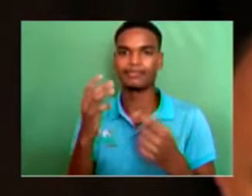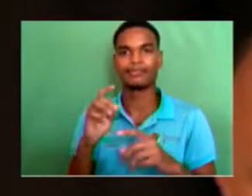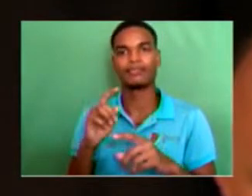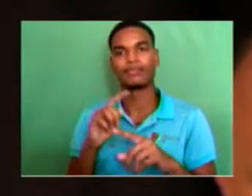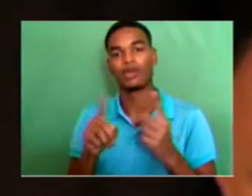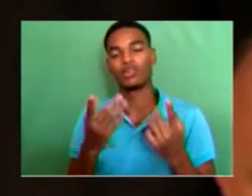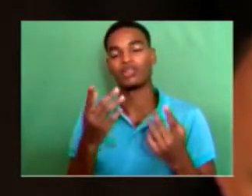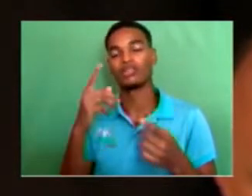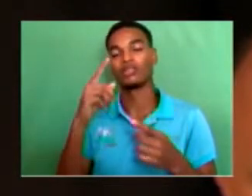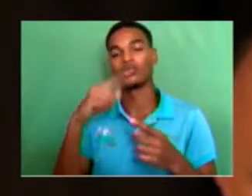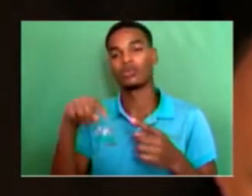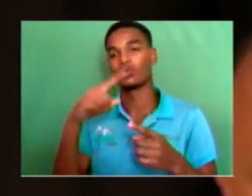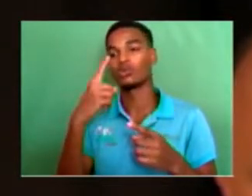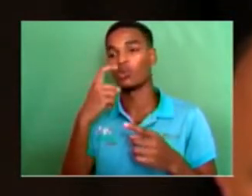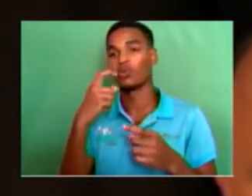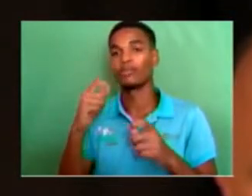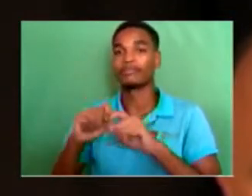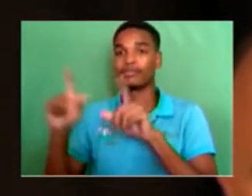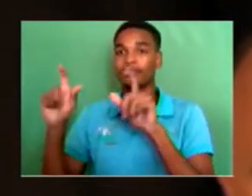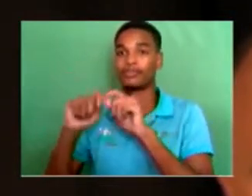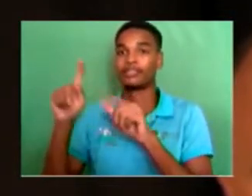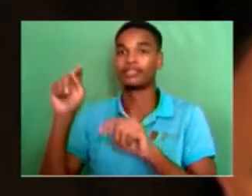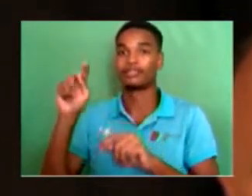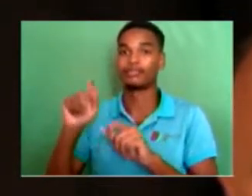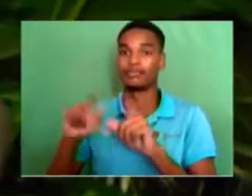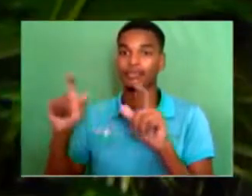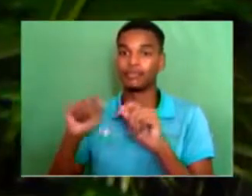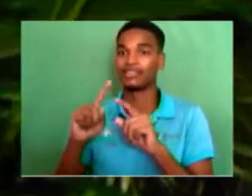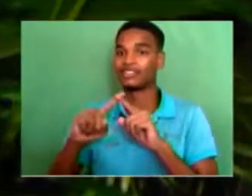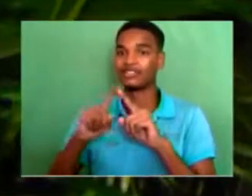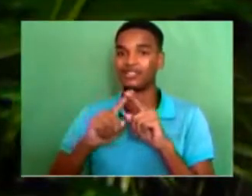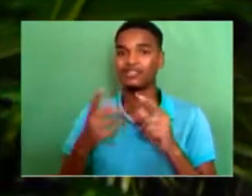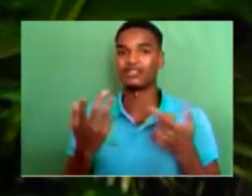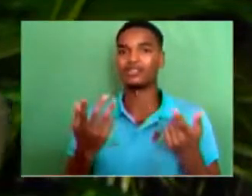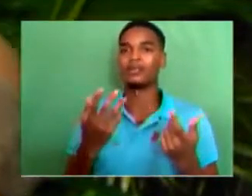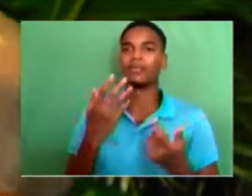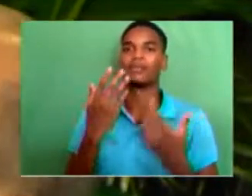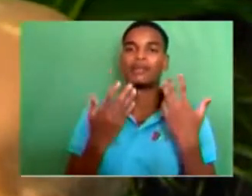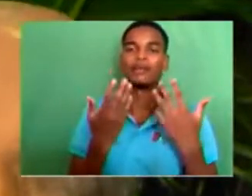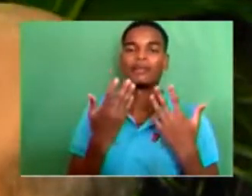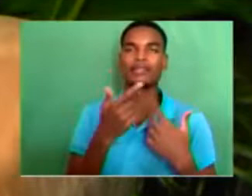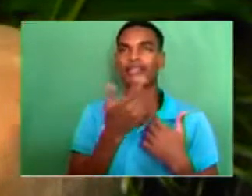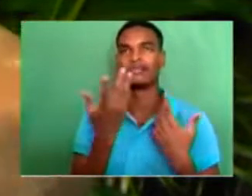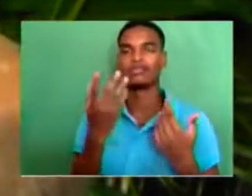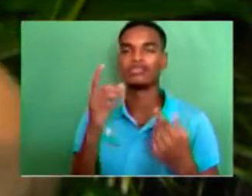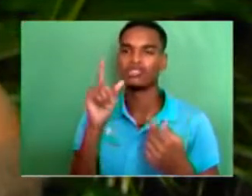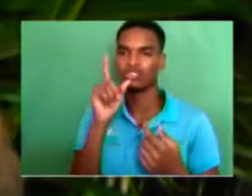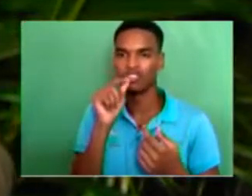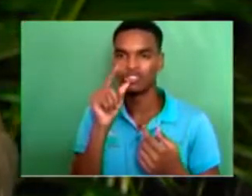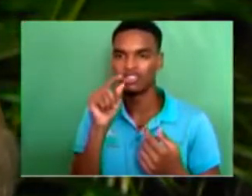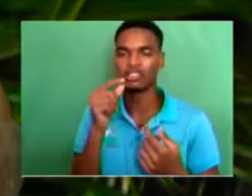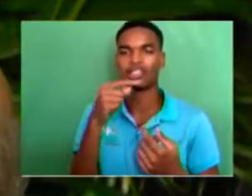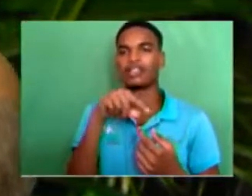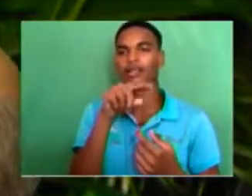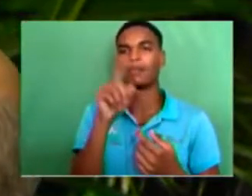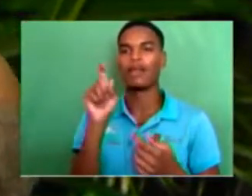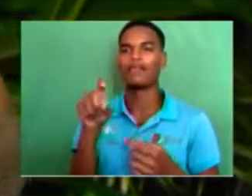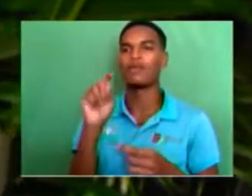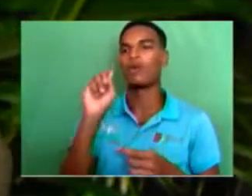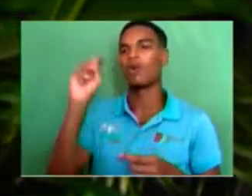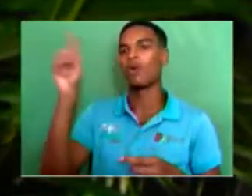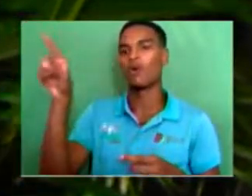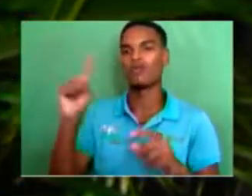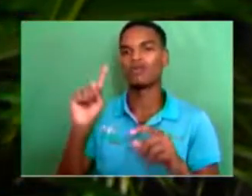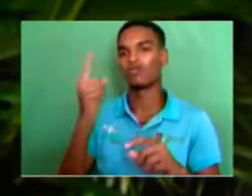broadcasters realize they have to be I guess it's the chicken, in the sense they had to go out there first and